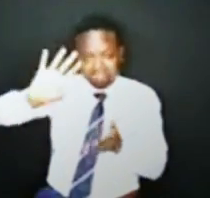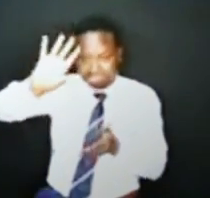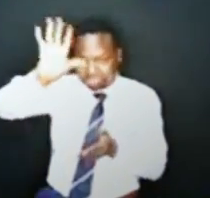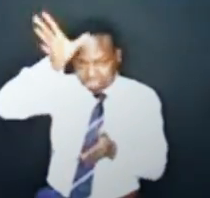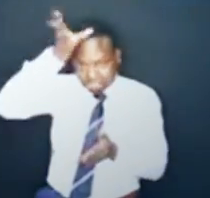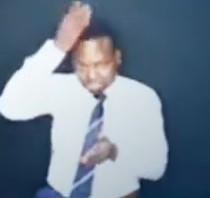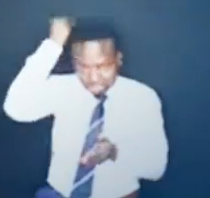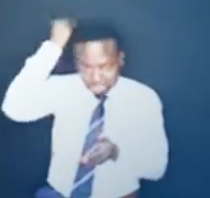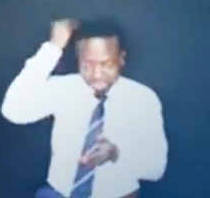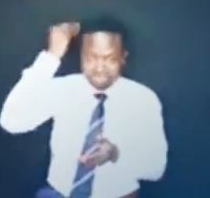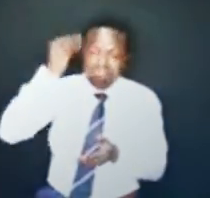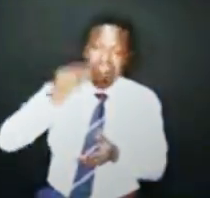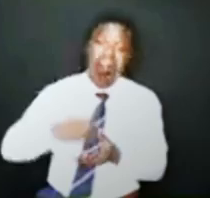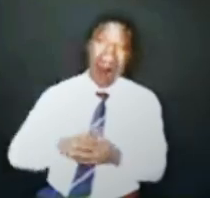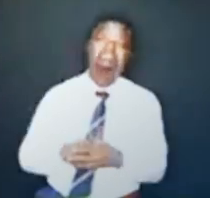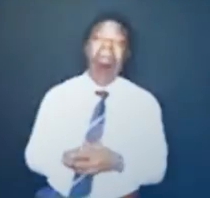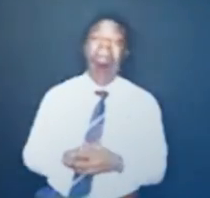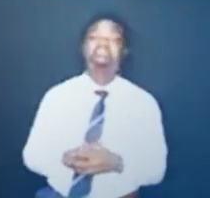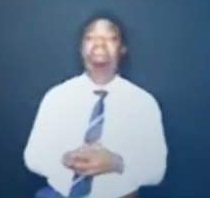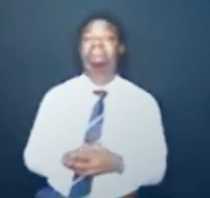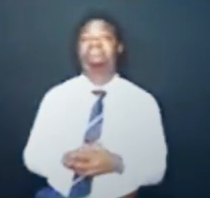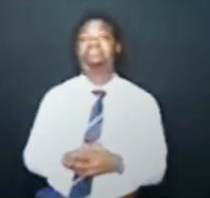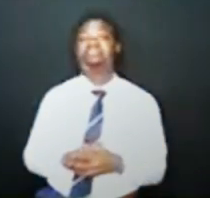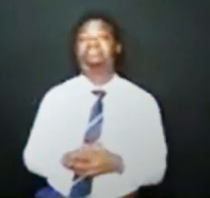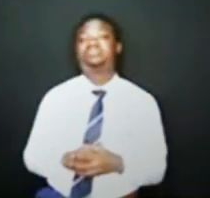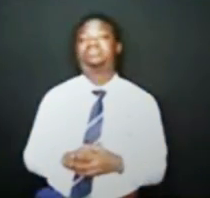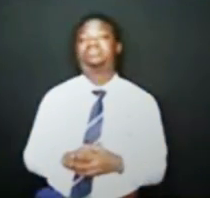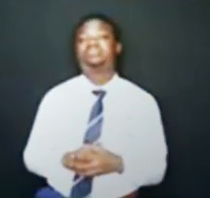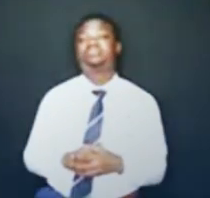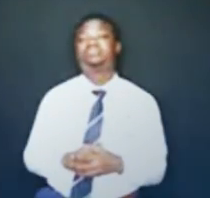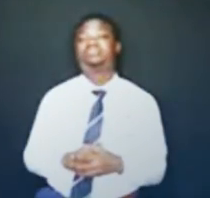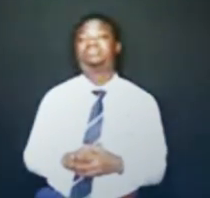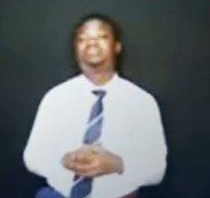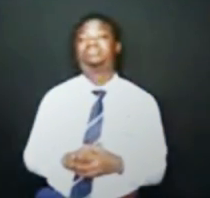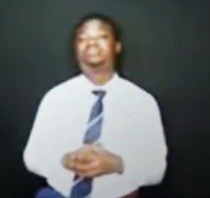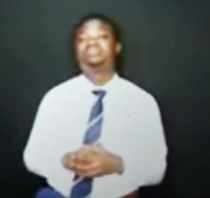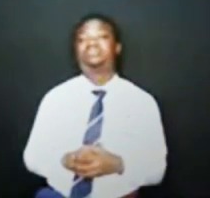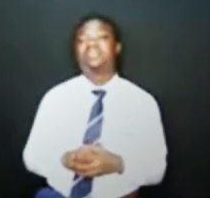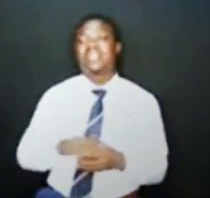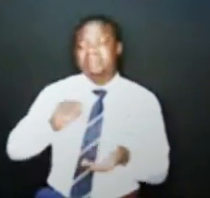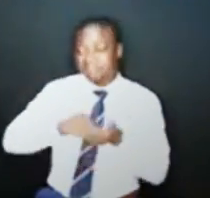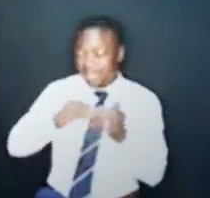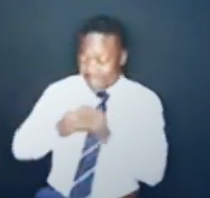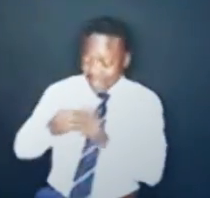irrecoverable. Now, a damage that appears